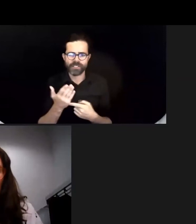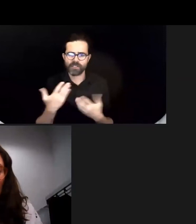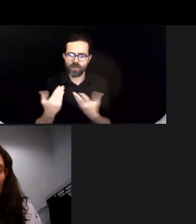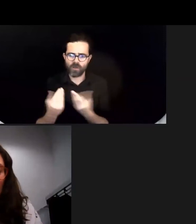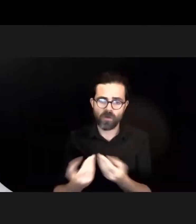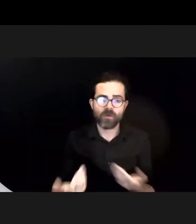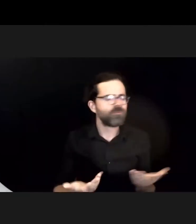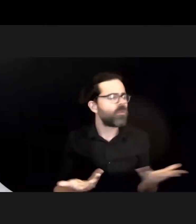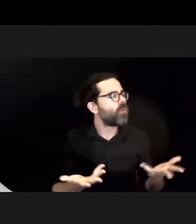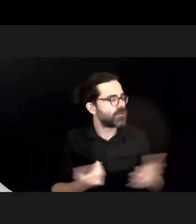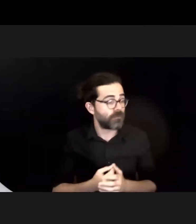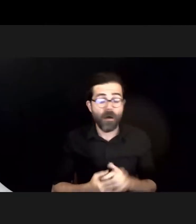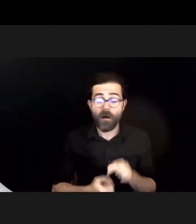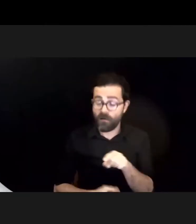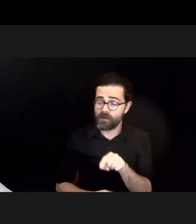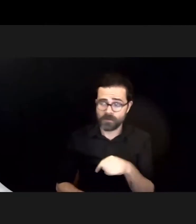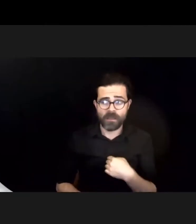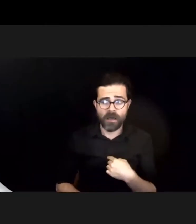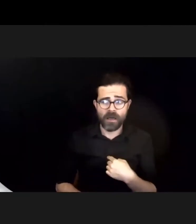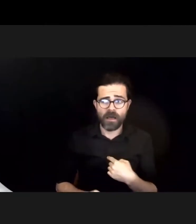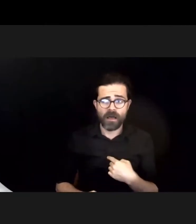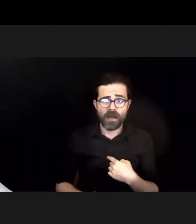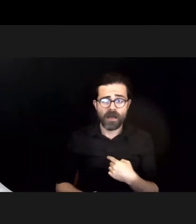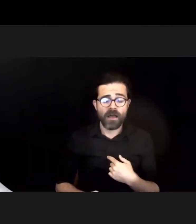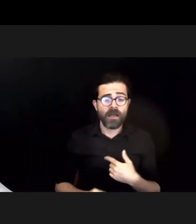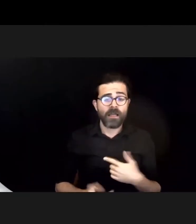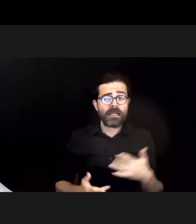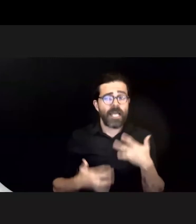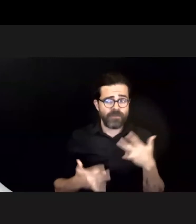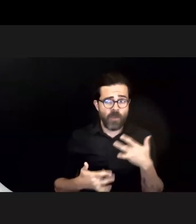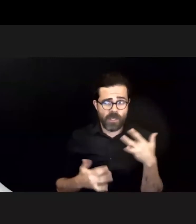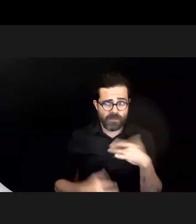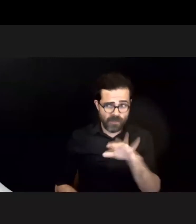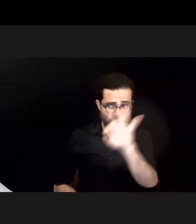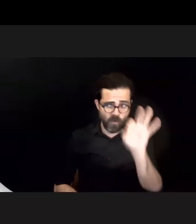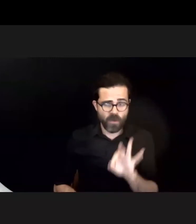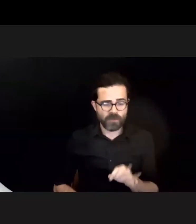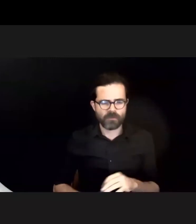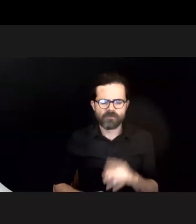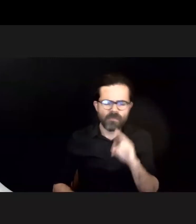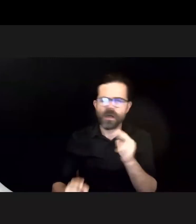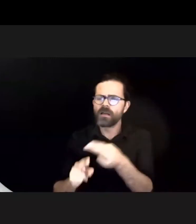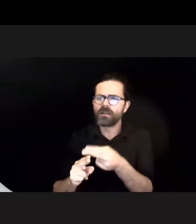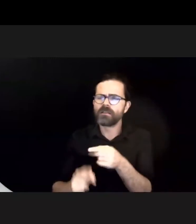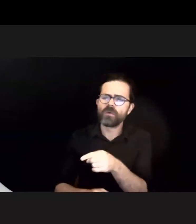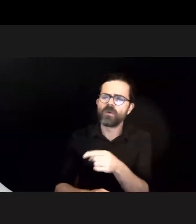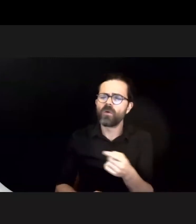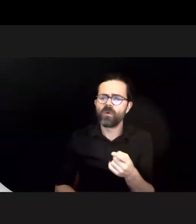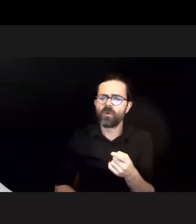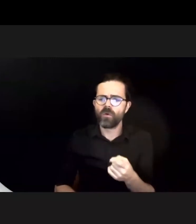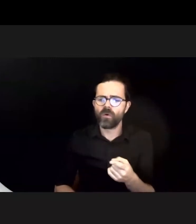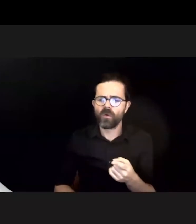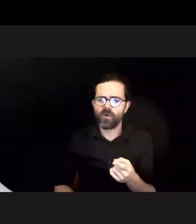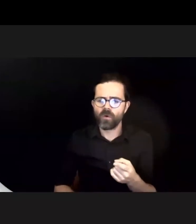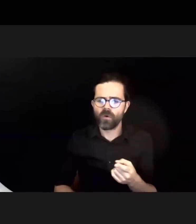question. The answer basically, I think, should be, how would you like to feel if you had a disability